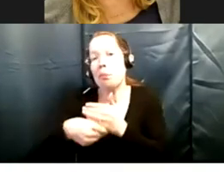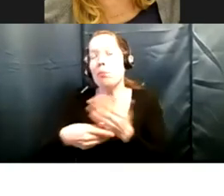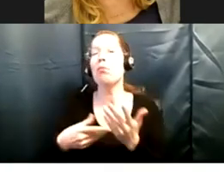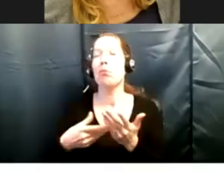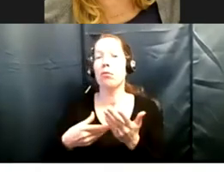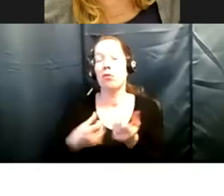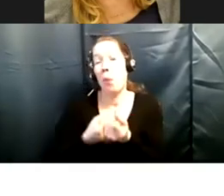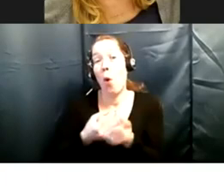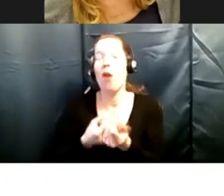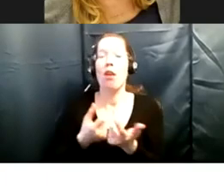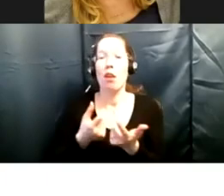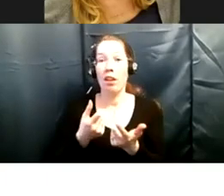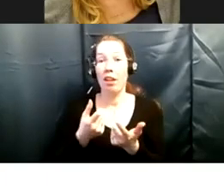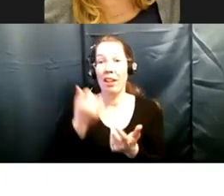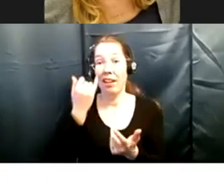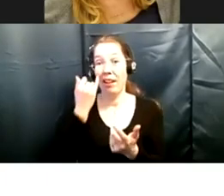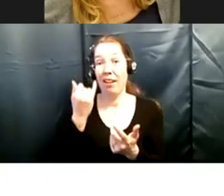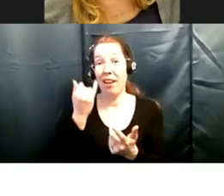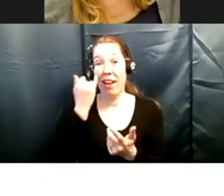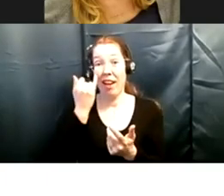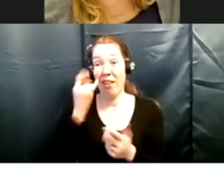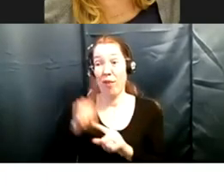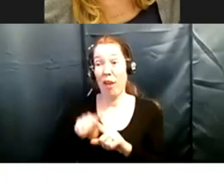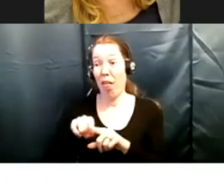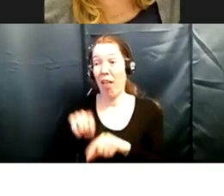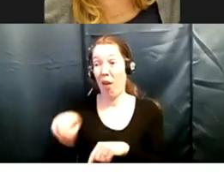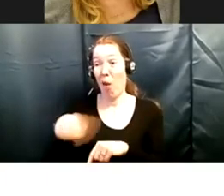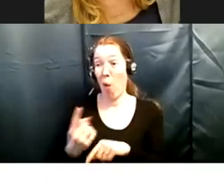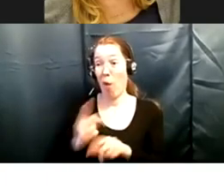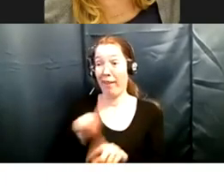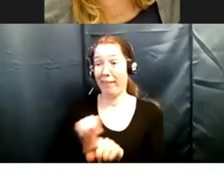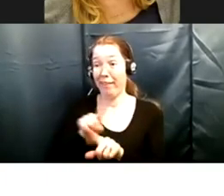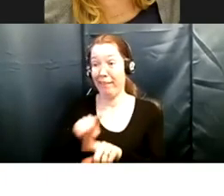all if we only depended on staff visiting people in a